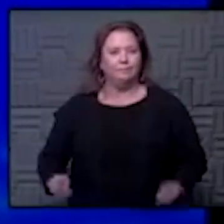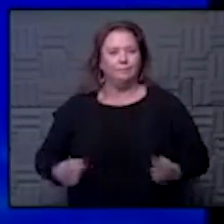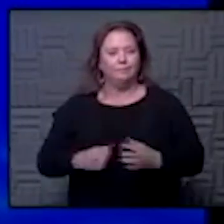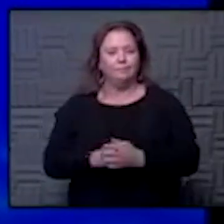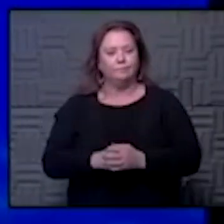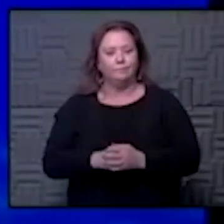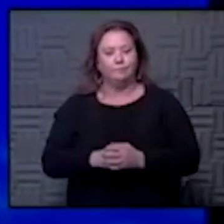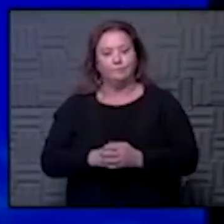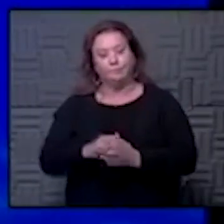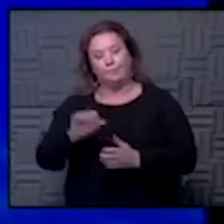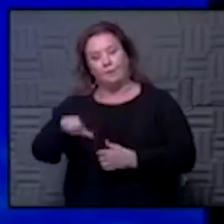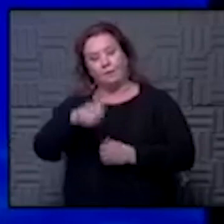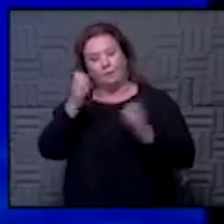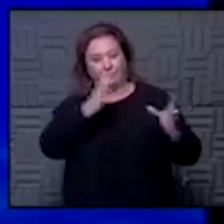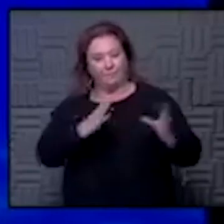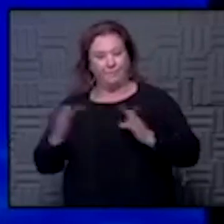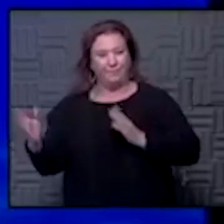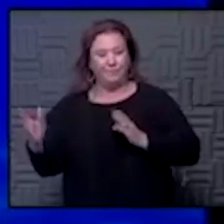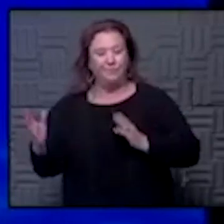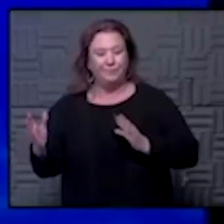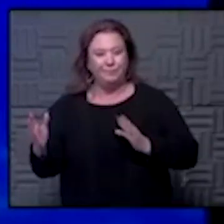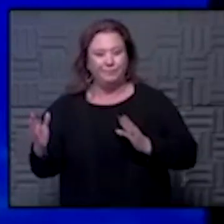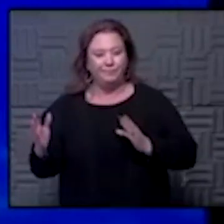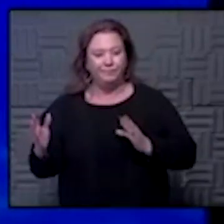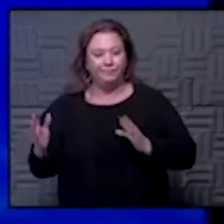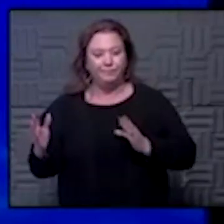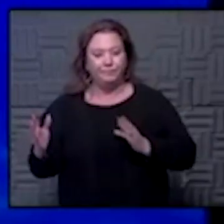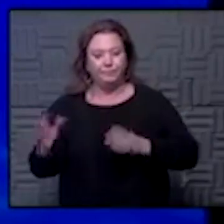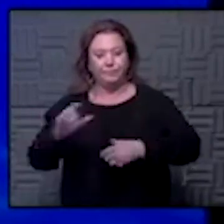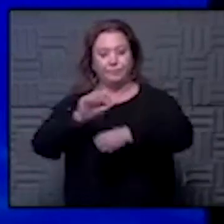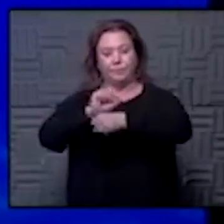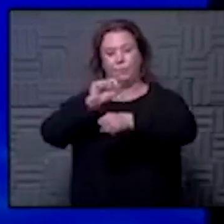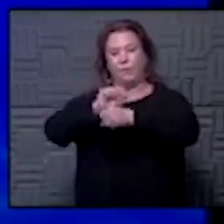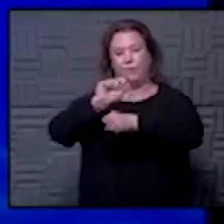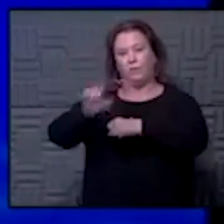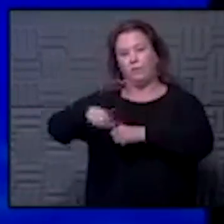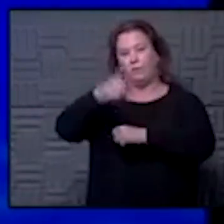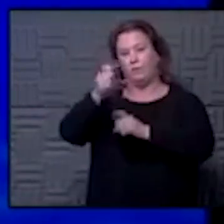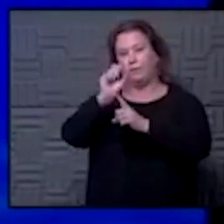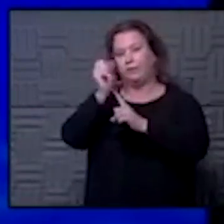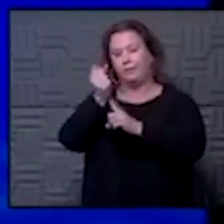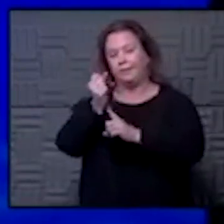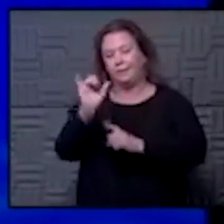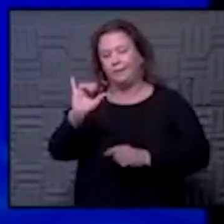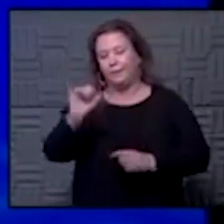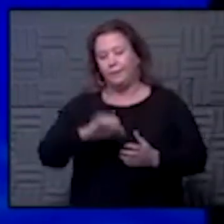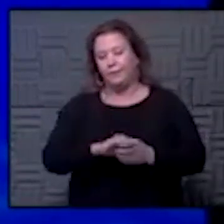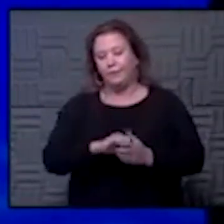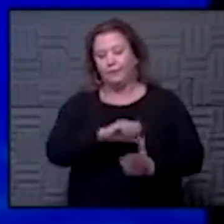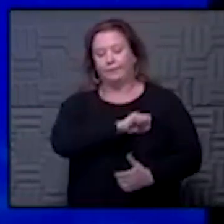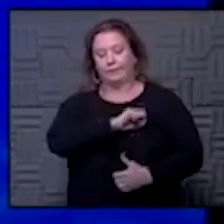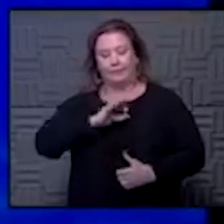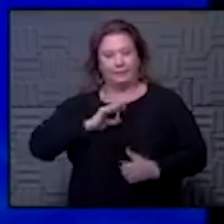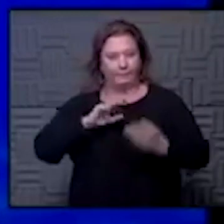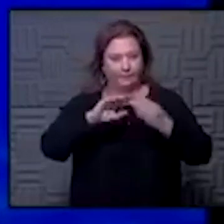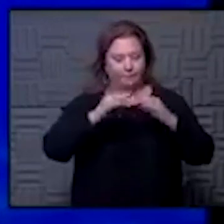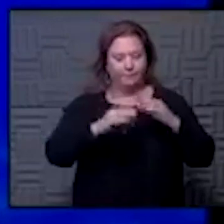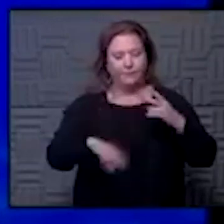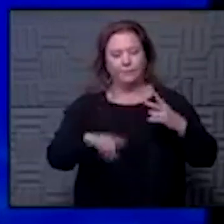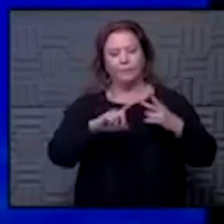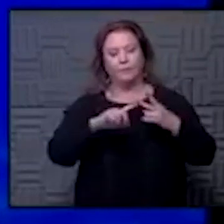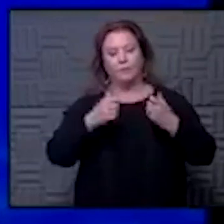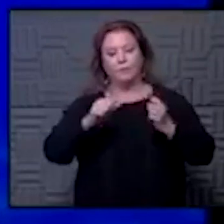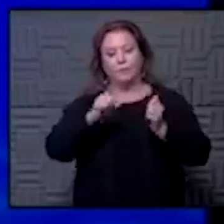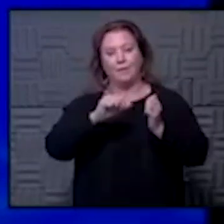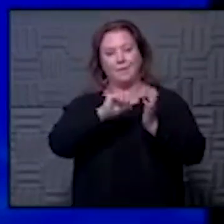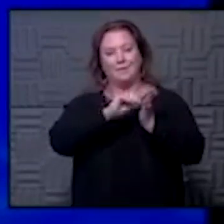To your question, are there other plans? We've worked on all sorts of other scenarios. Staffing ratios, trying to get